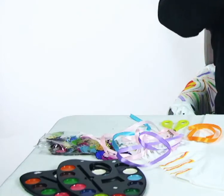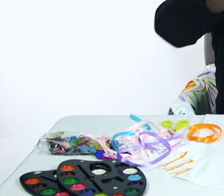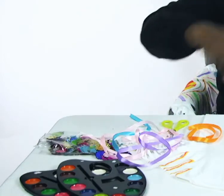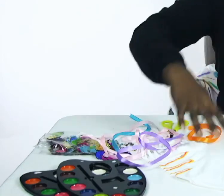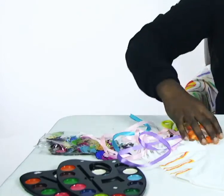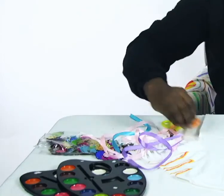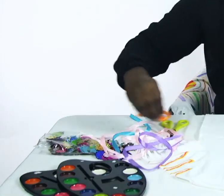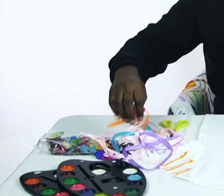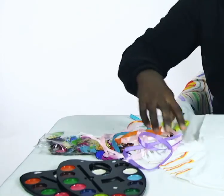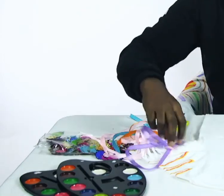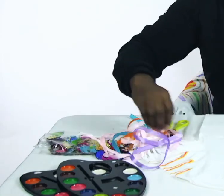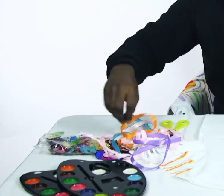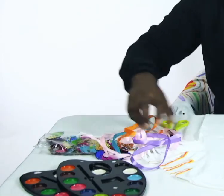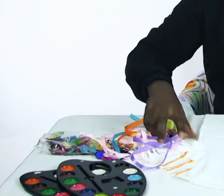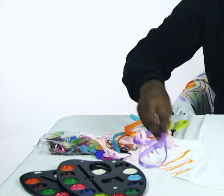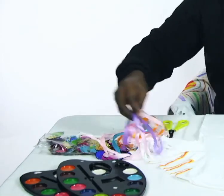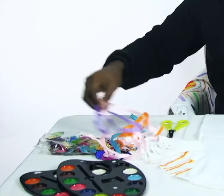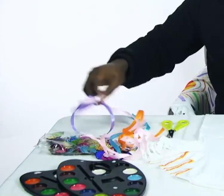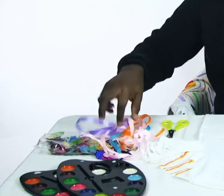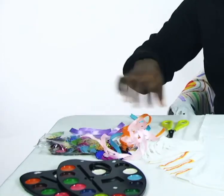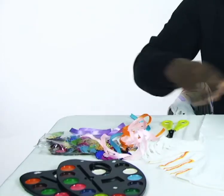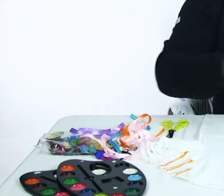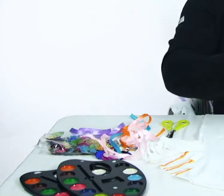red and green.